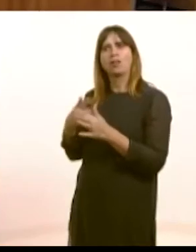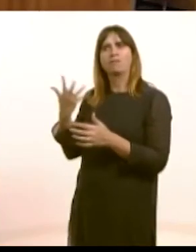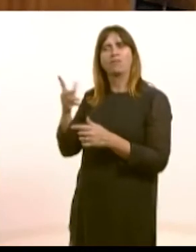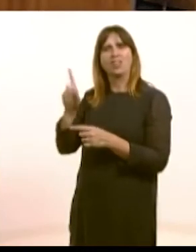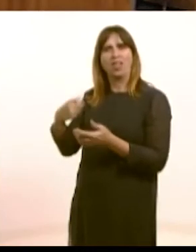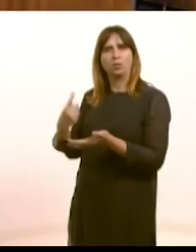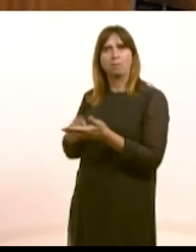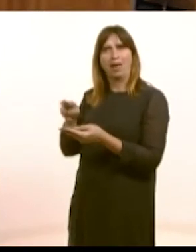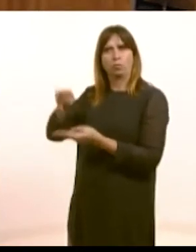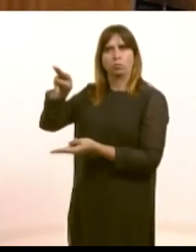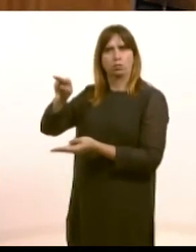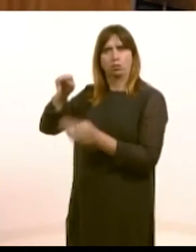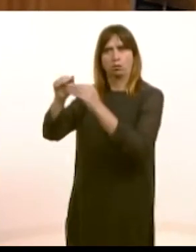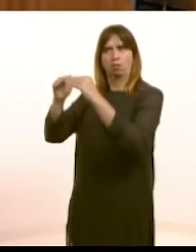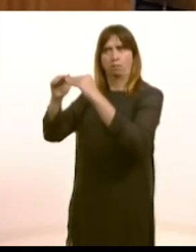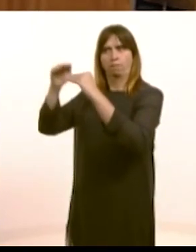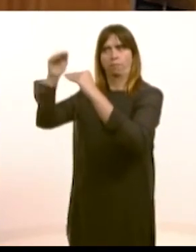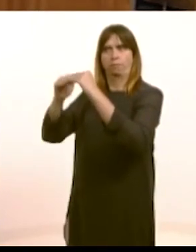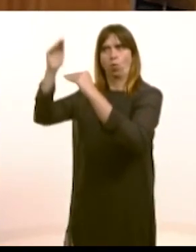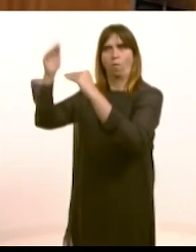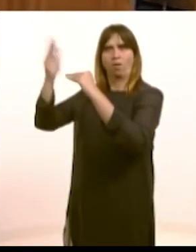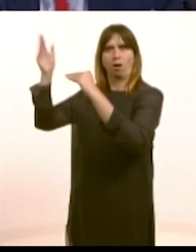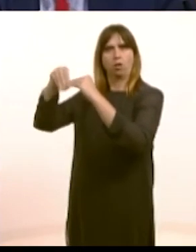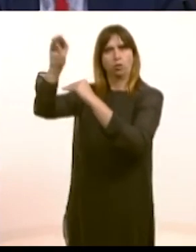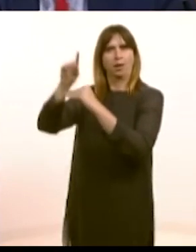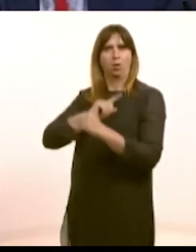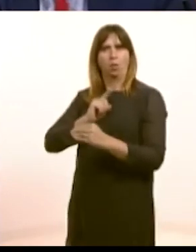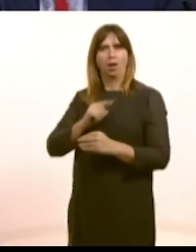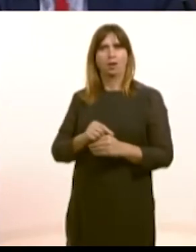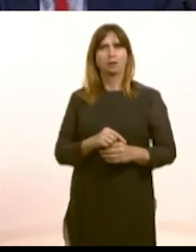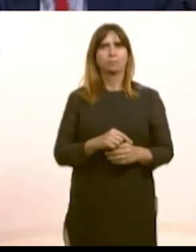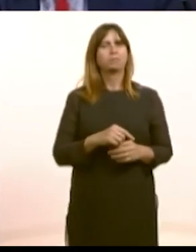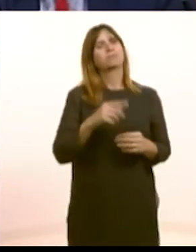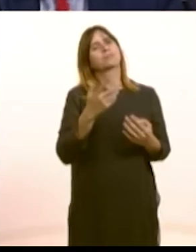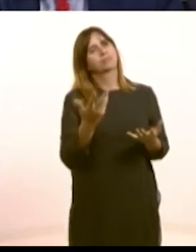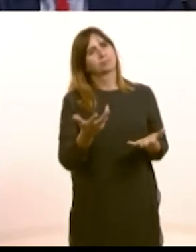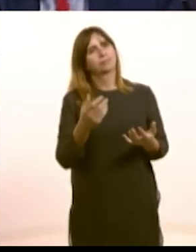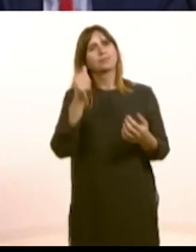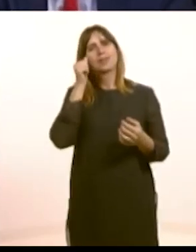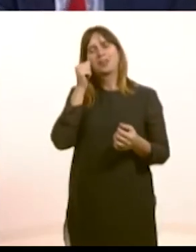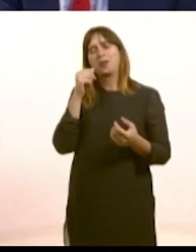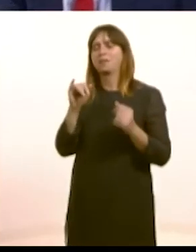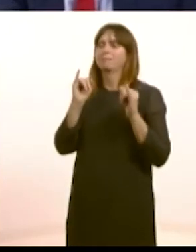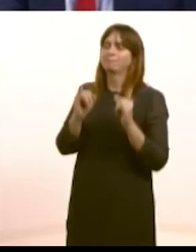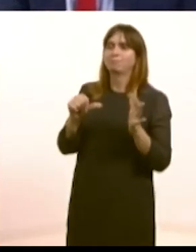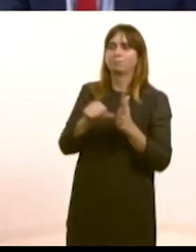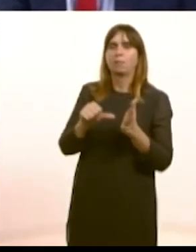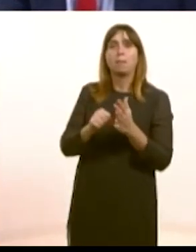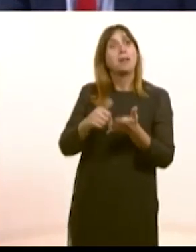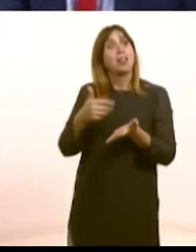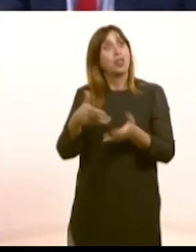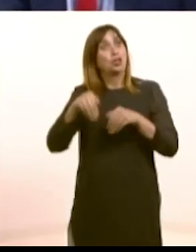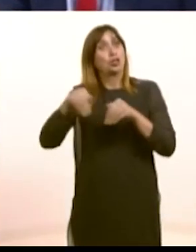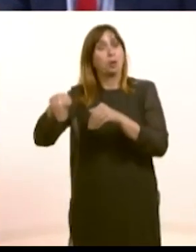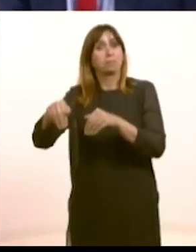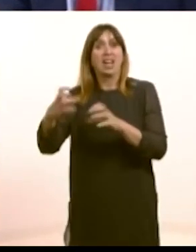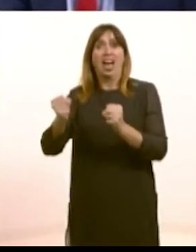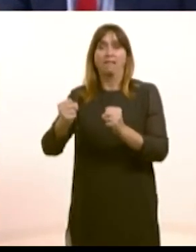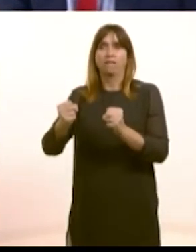say that, first of all, regarding my own town, which I know very well, there are at least three different groups of traders who don't agree with each other. And that is one of the weaknesses